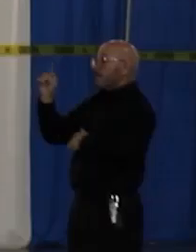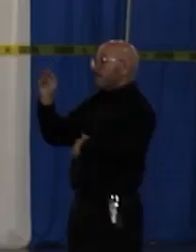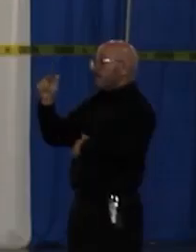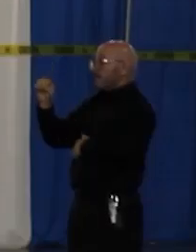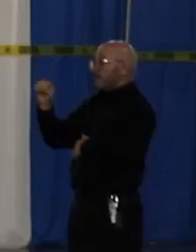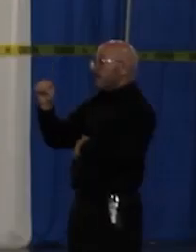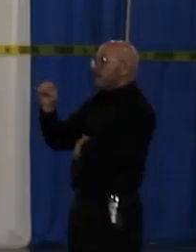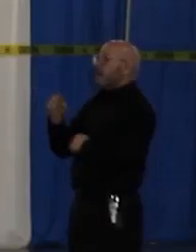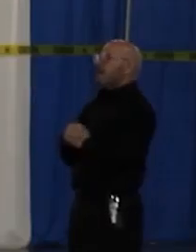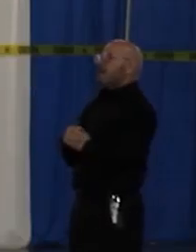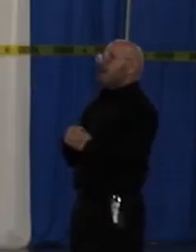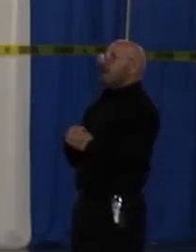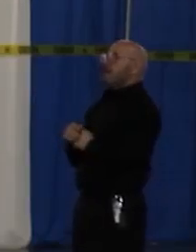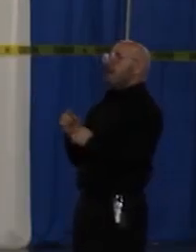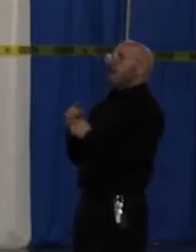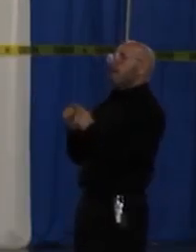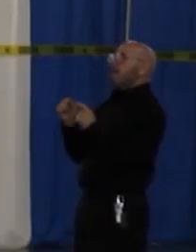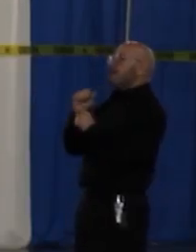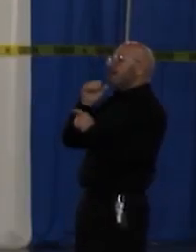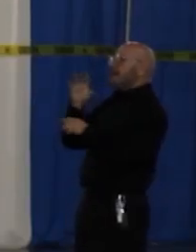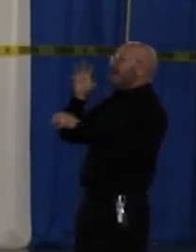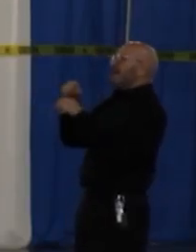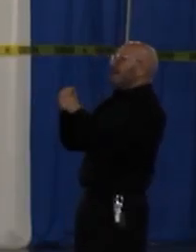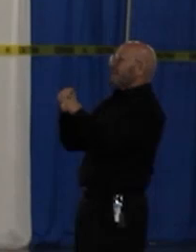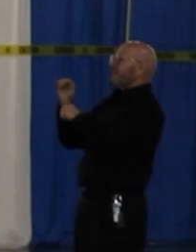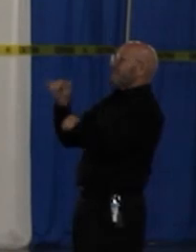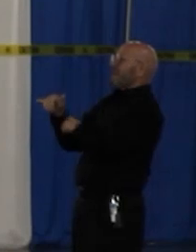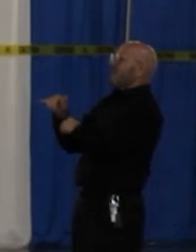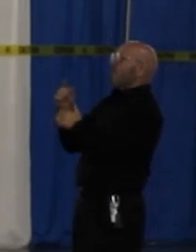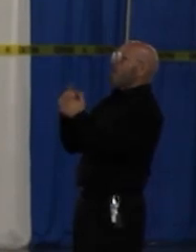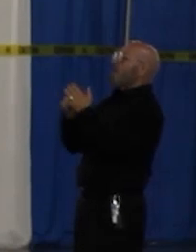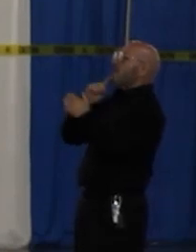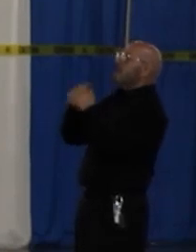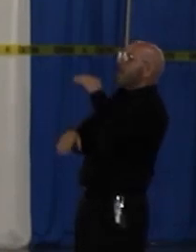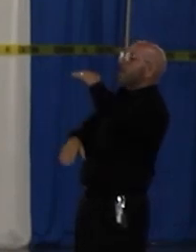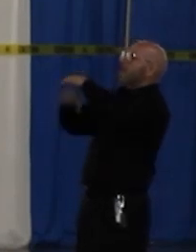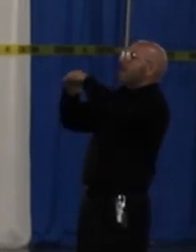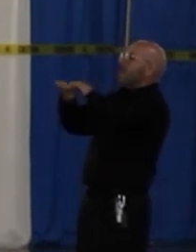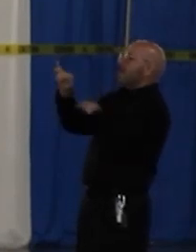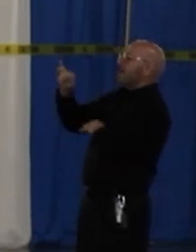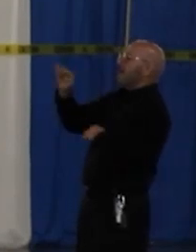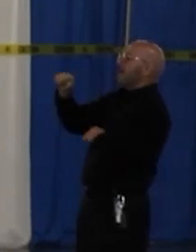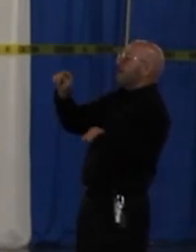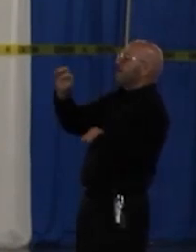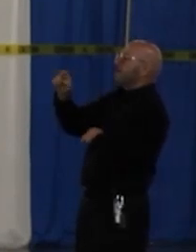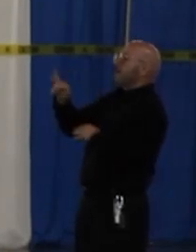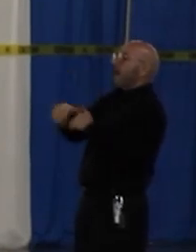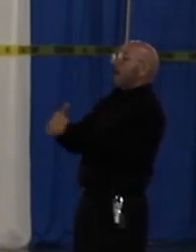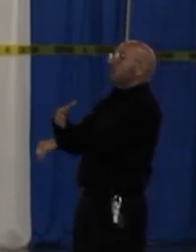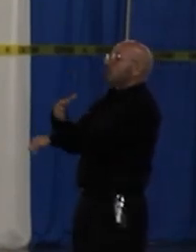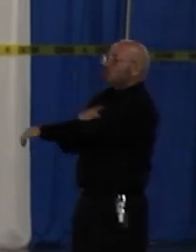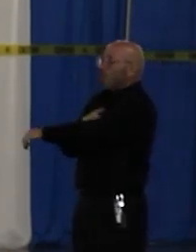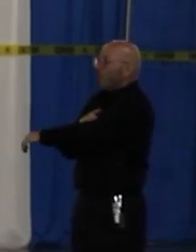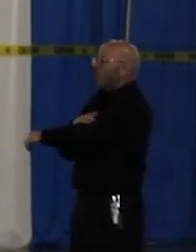storm. But the size of the storm is not really factored into this wind scale. It's just what is the maximum intensity, and that's what you get. We consider a major